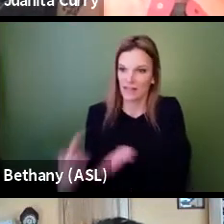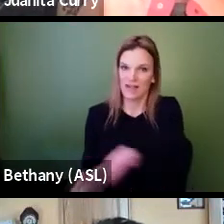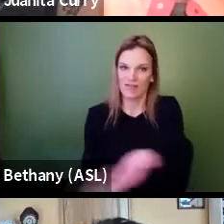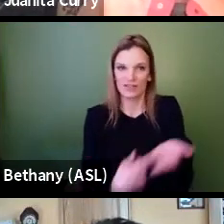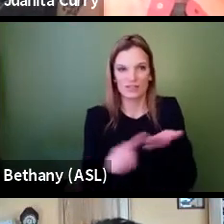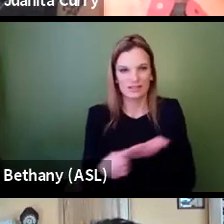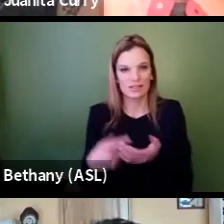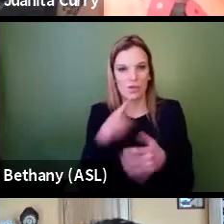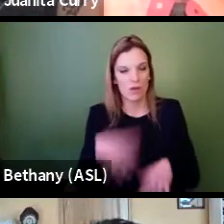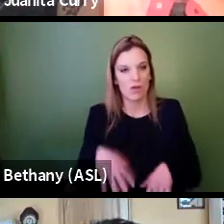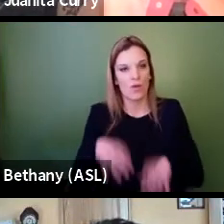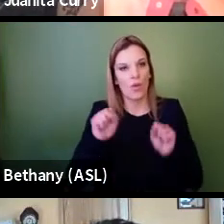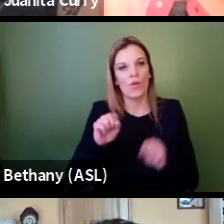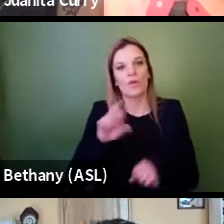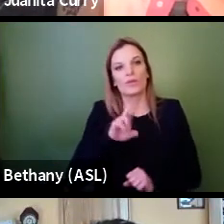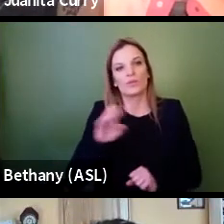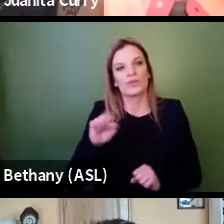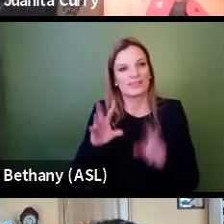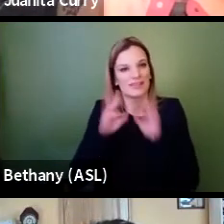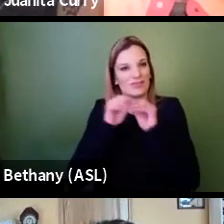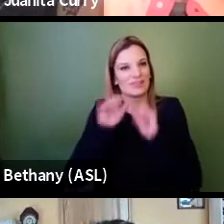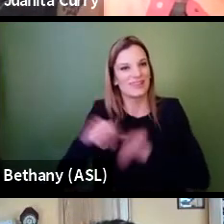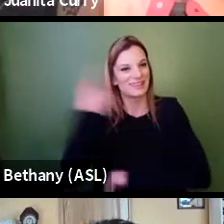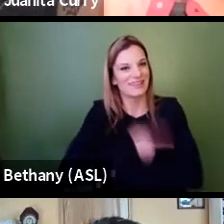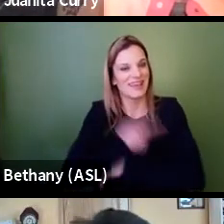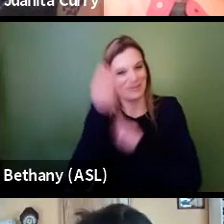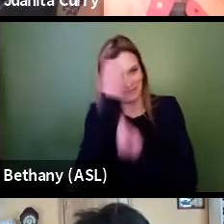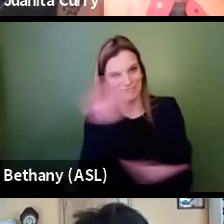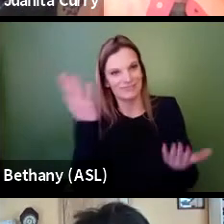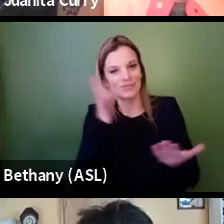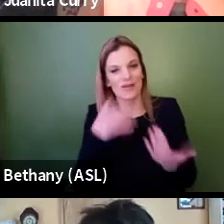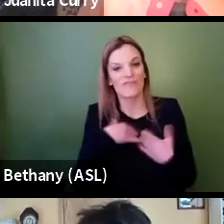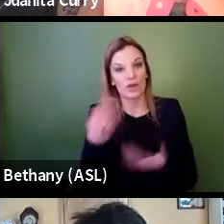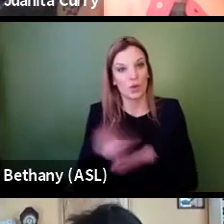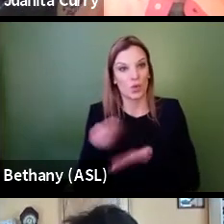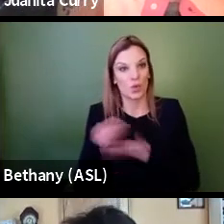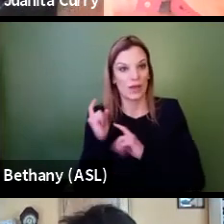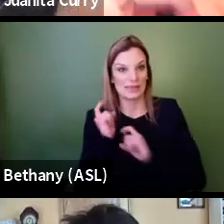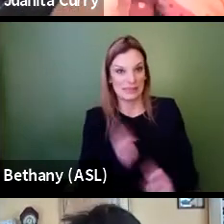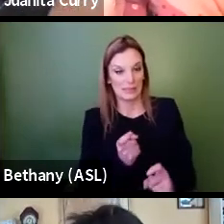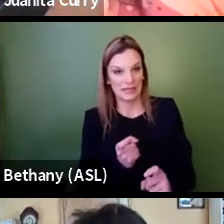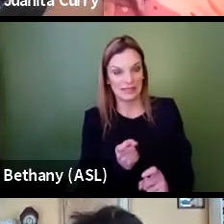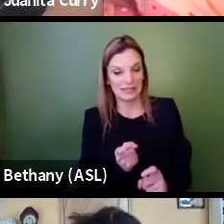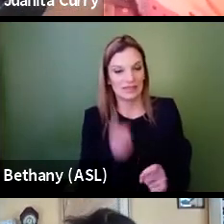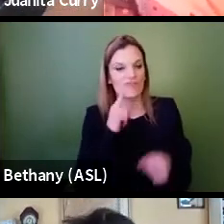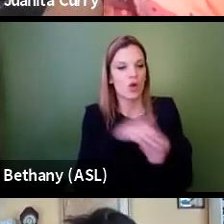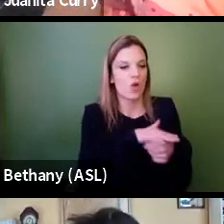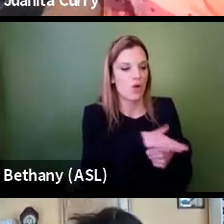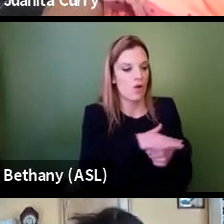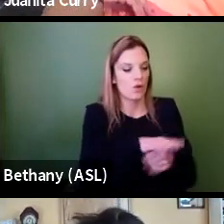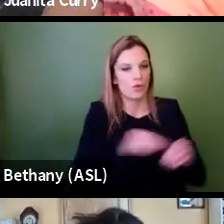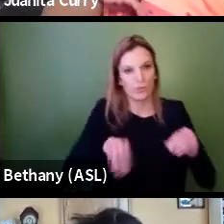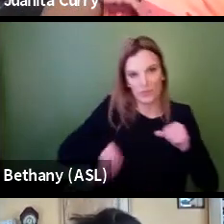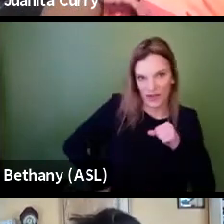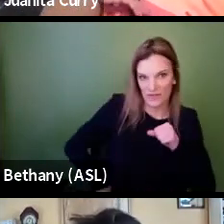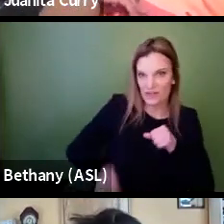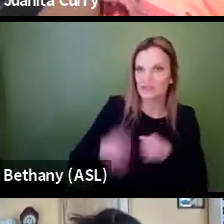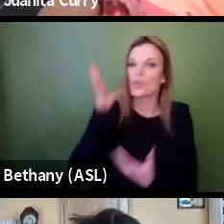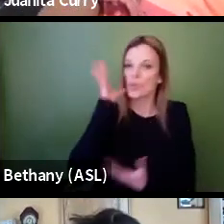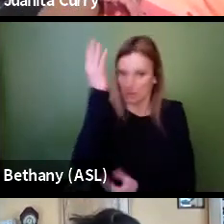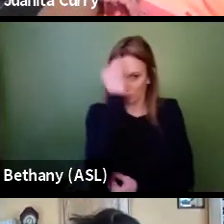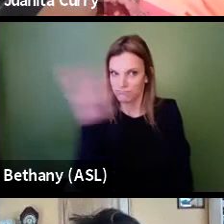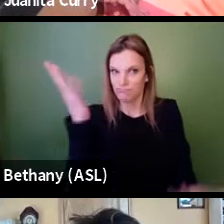press conference that day, and they will announce their grant recipients of local nonprofits. And they've asked me